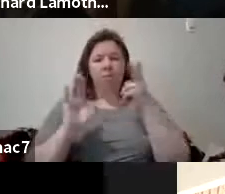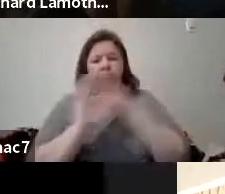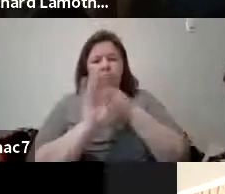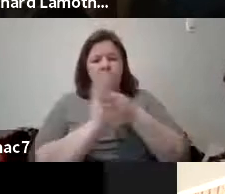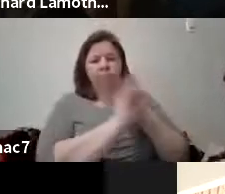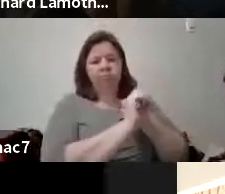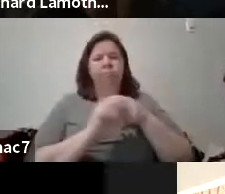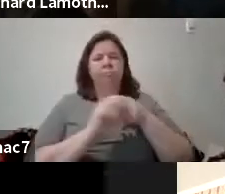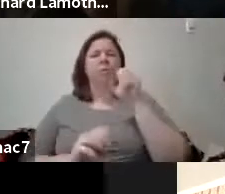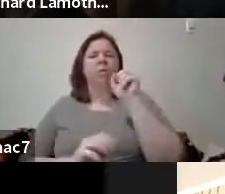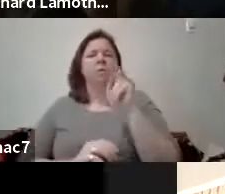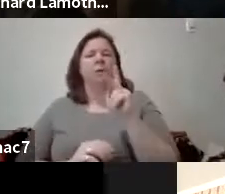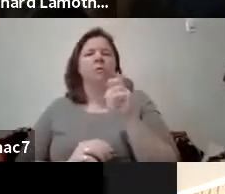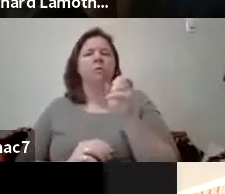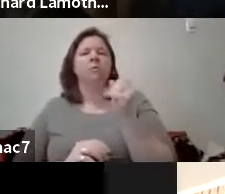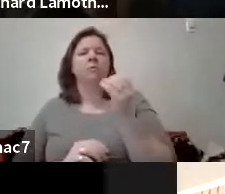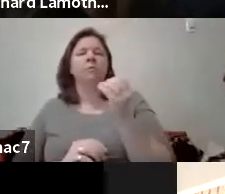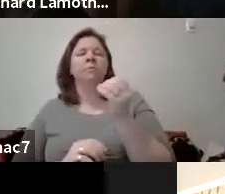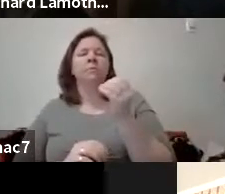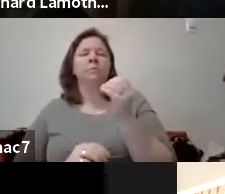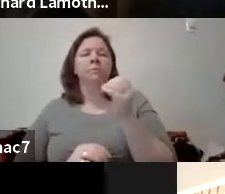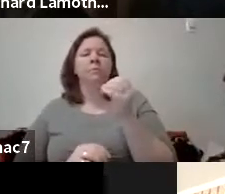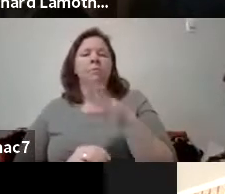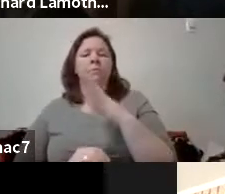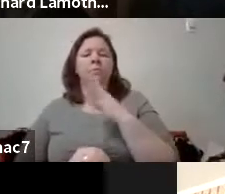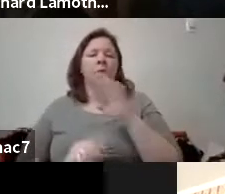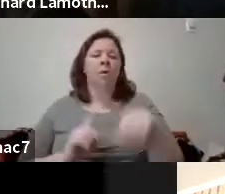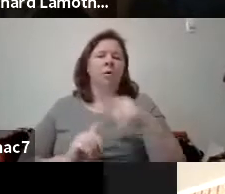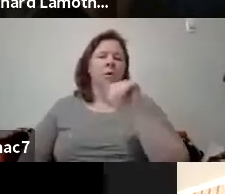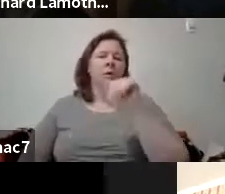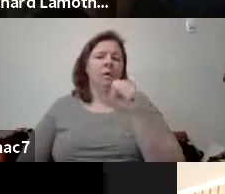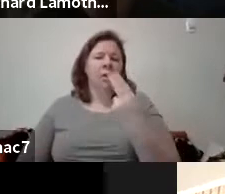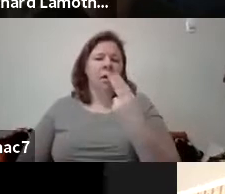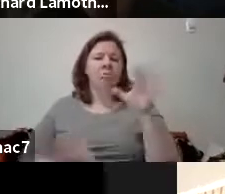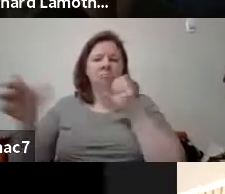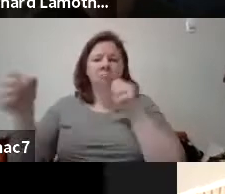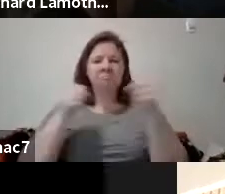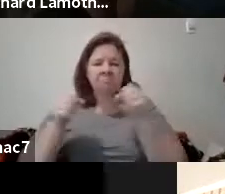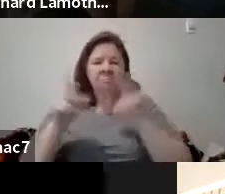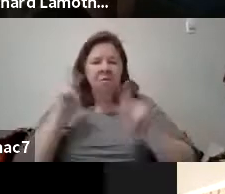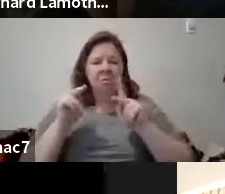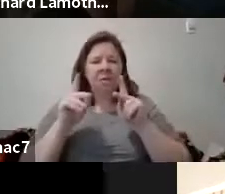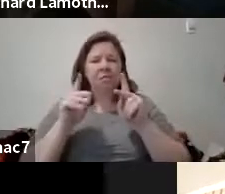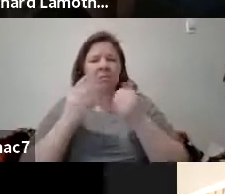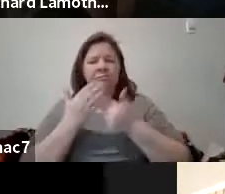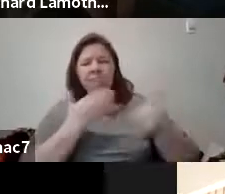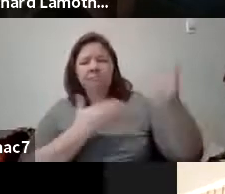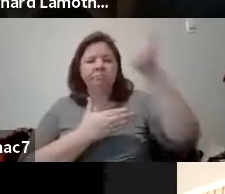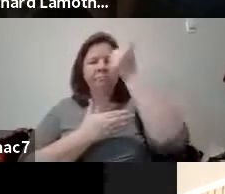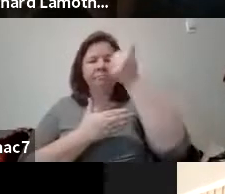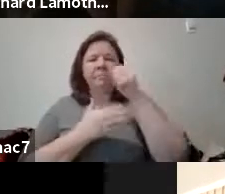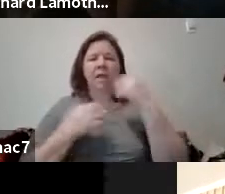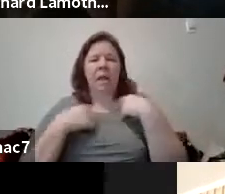experience in the field. And Ash really knew how to pick them, that's for sure. I don't have all the degrees, but I am